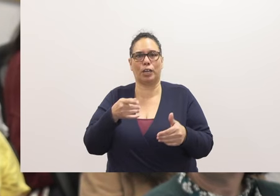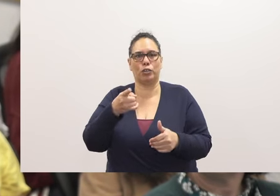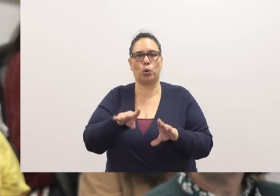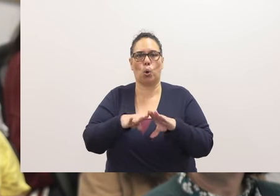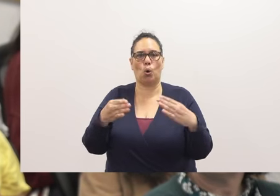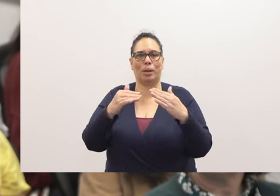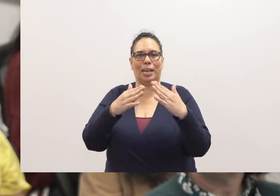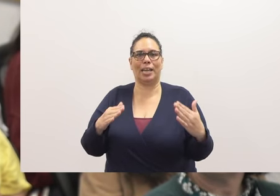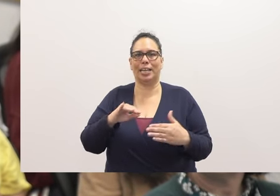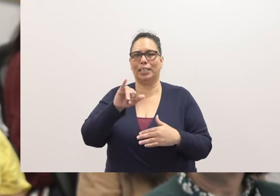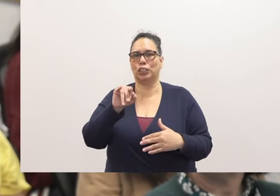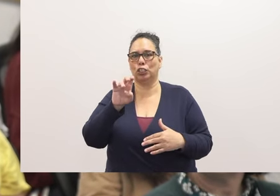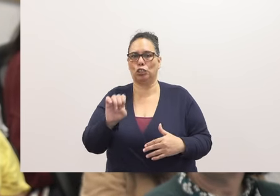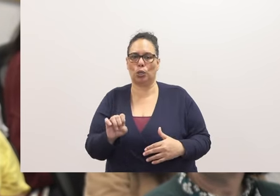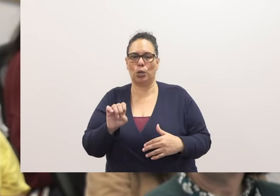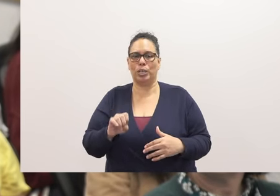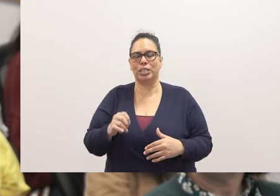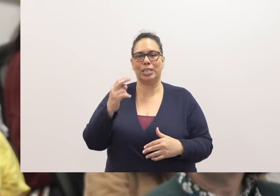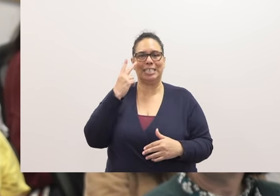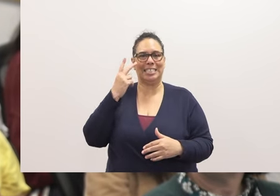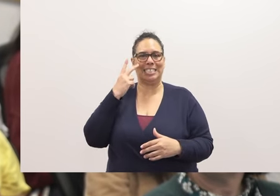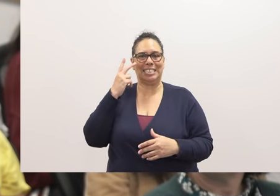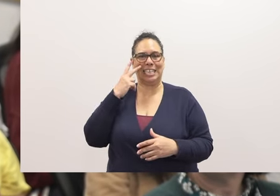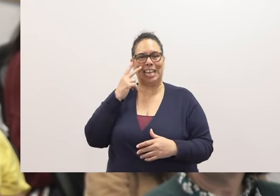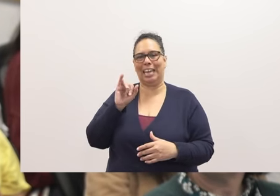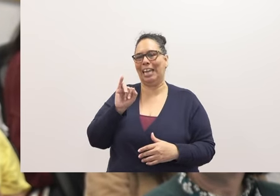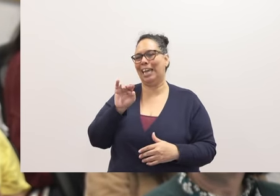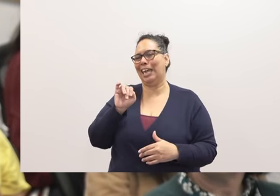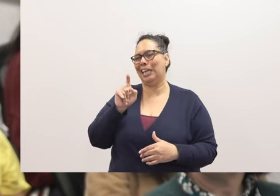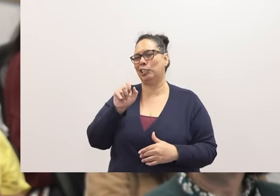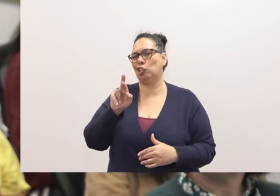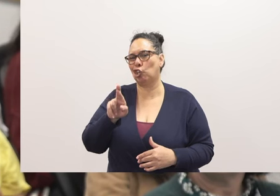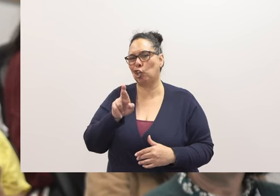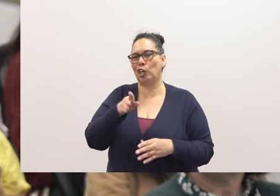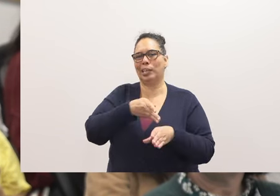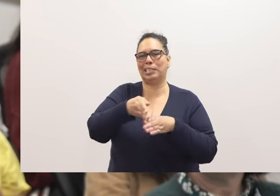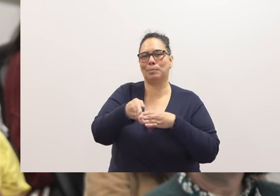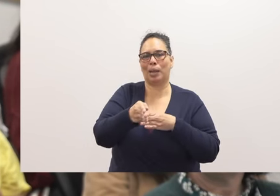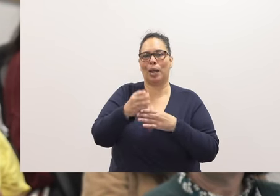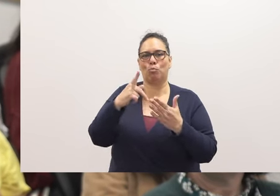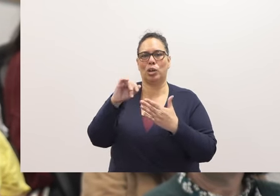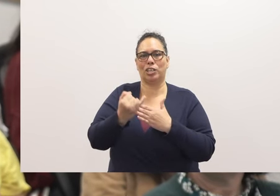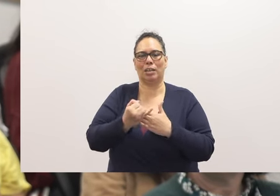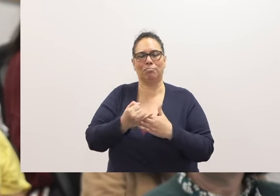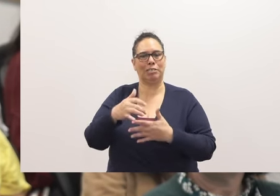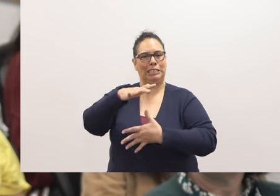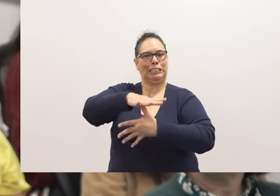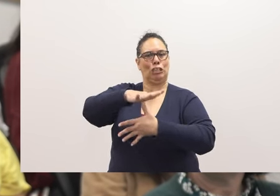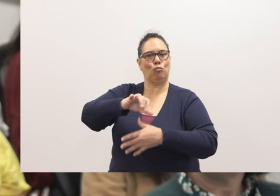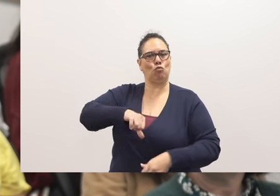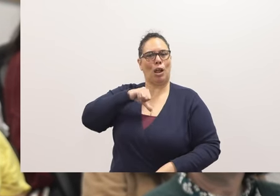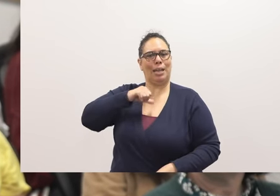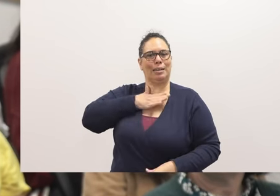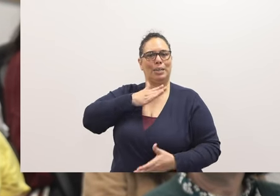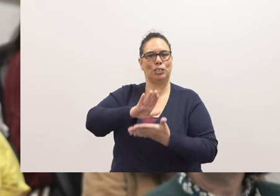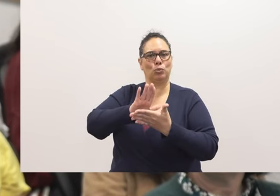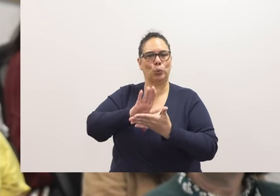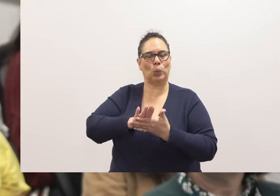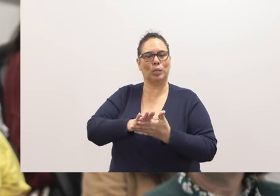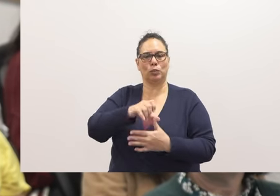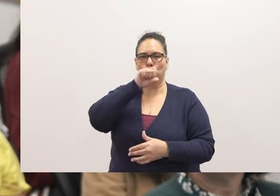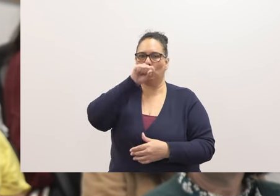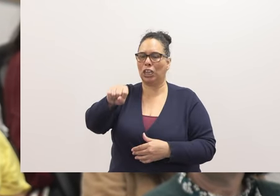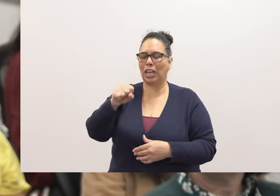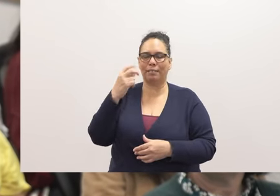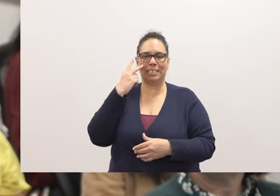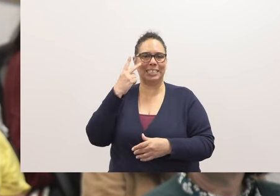house in June to see these interdisciplinary projects. As a senior, I have pride in my school and would love to see this school continue to